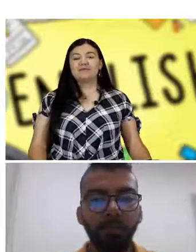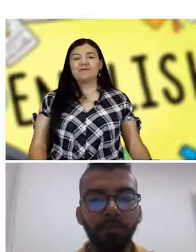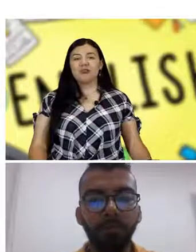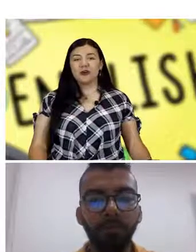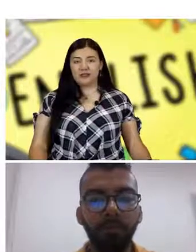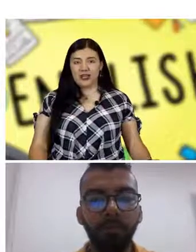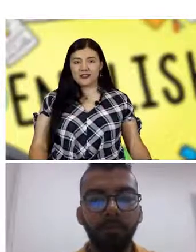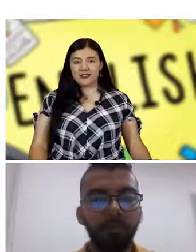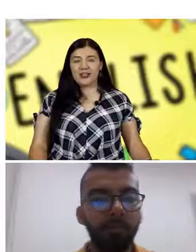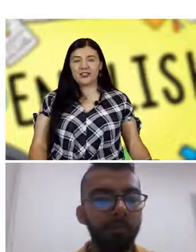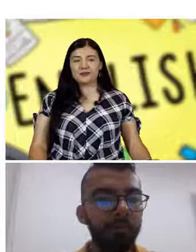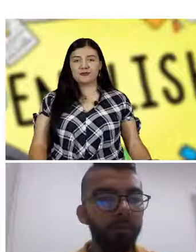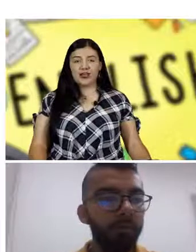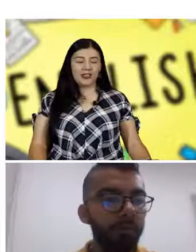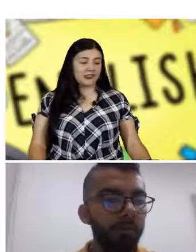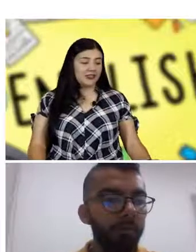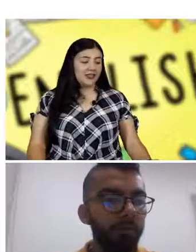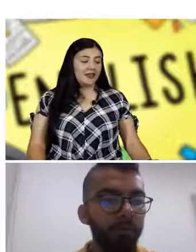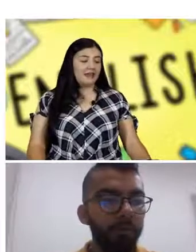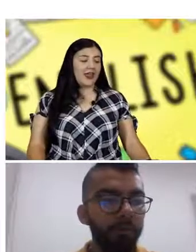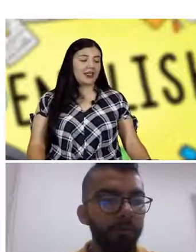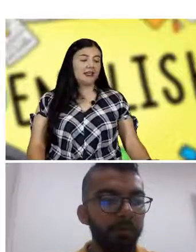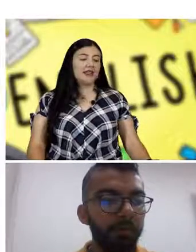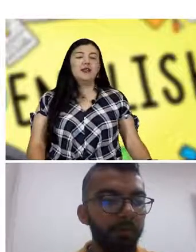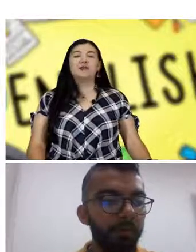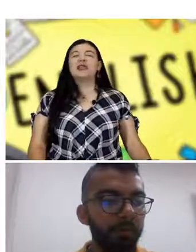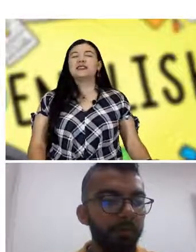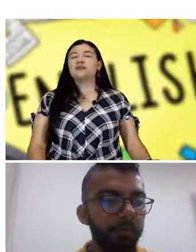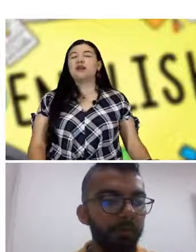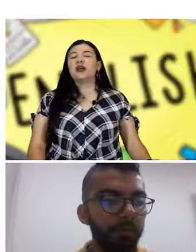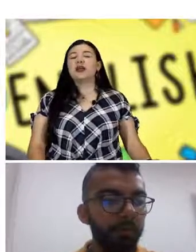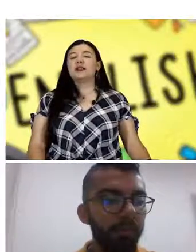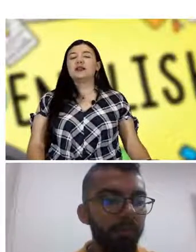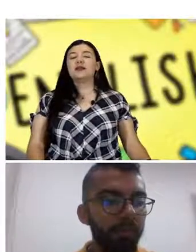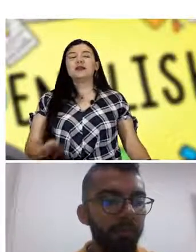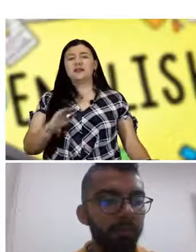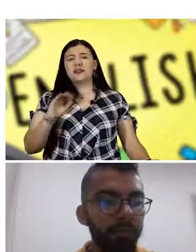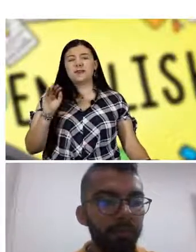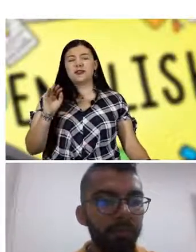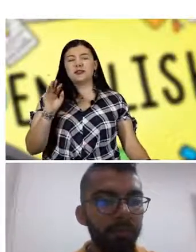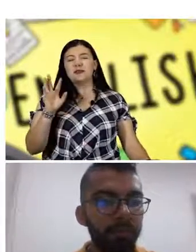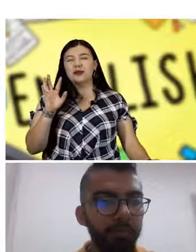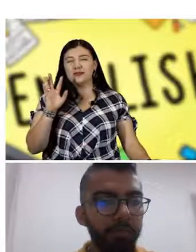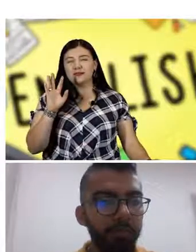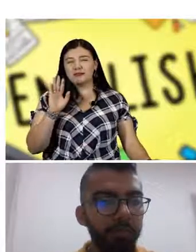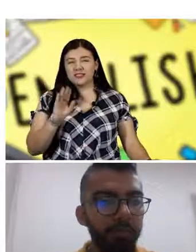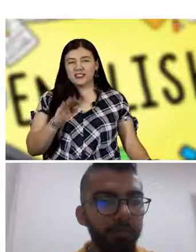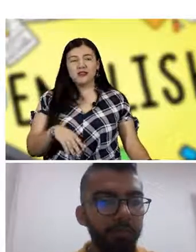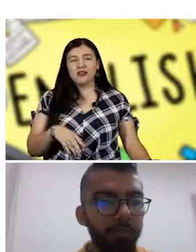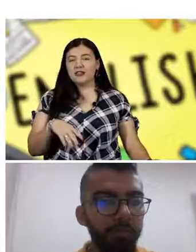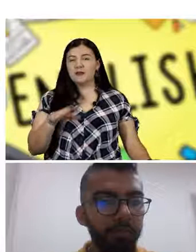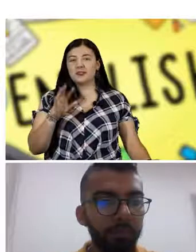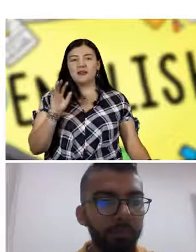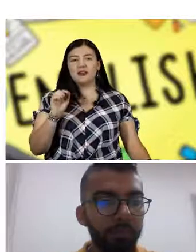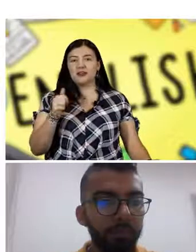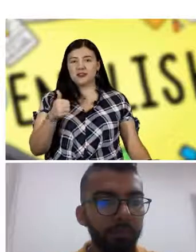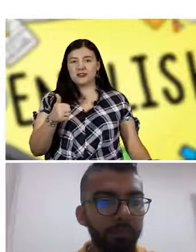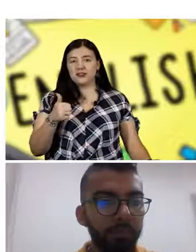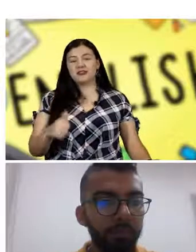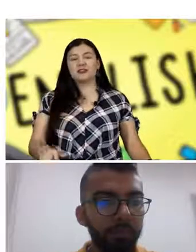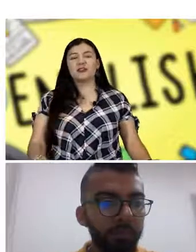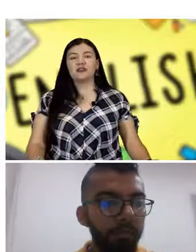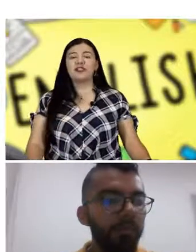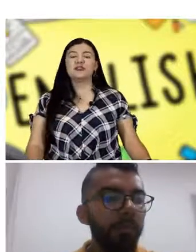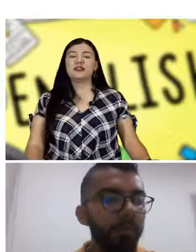is correct. That is right. Neck. Please, Brian, tell me the first person, but just give me the names of the